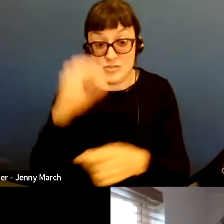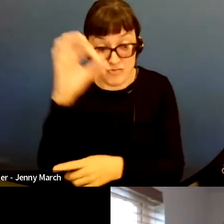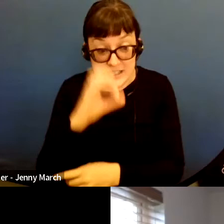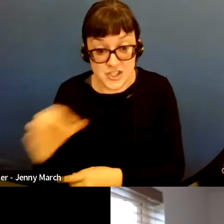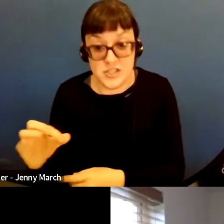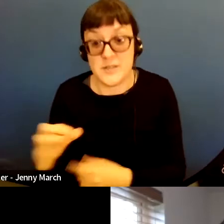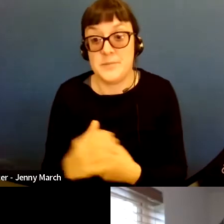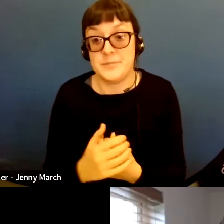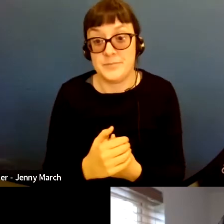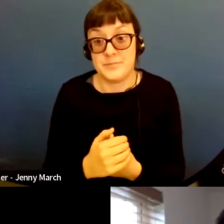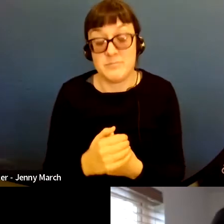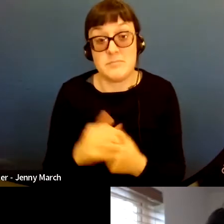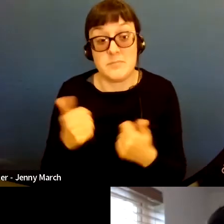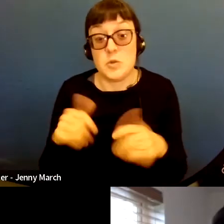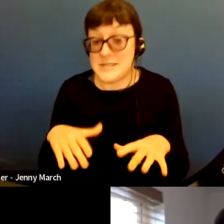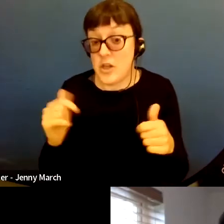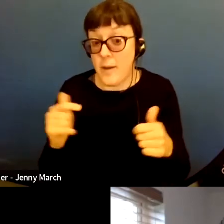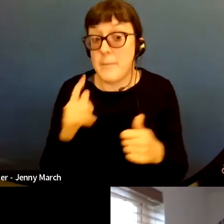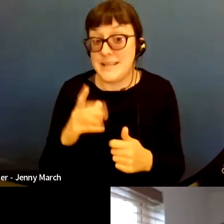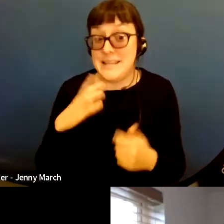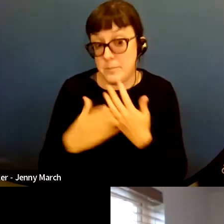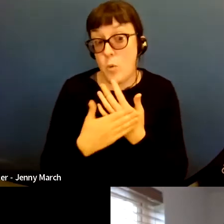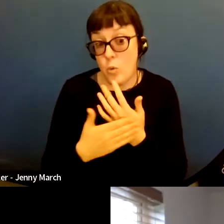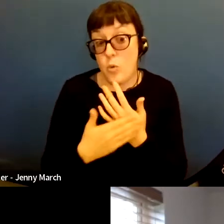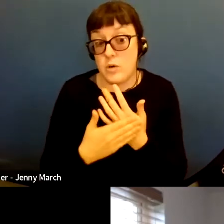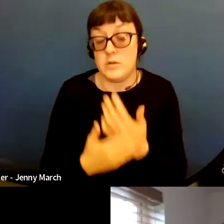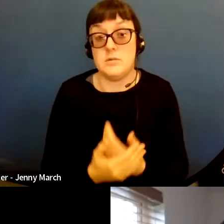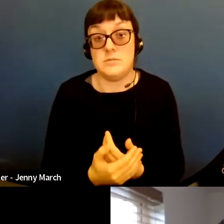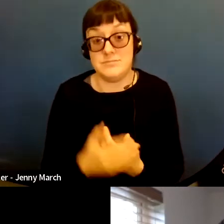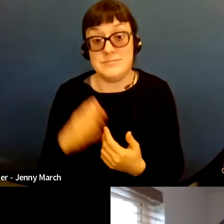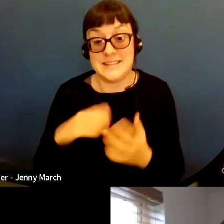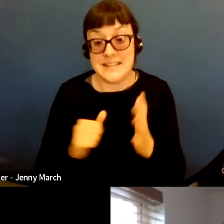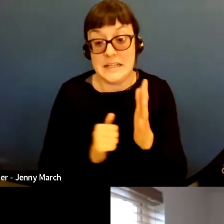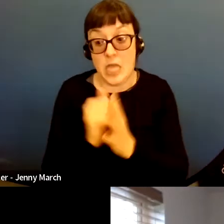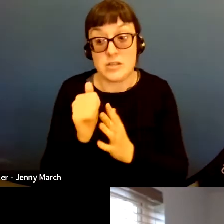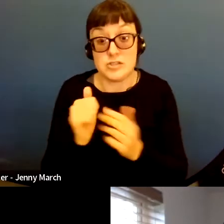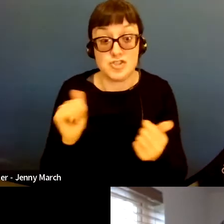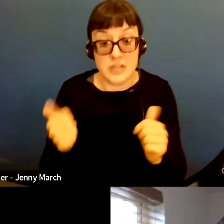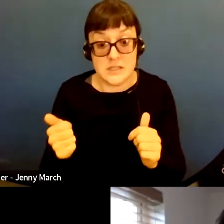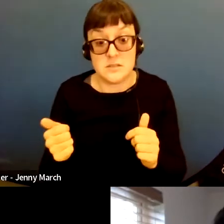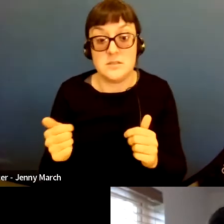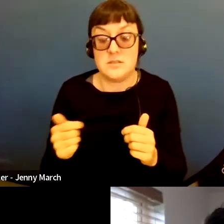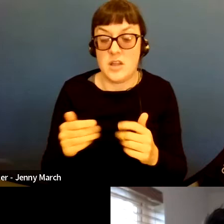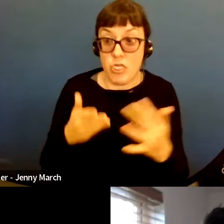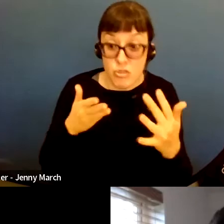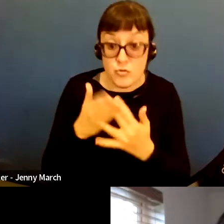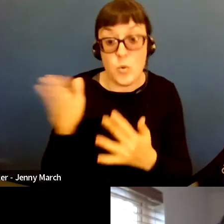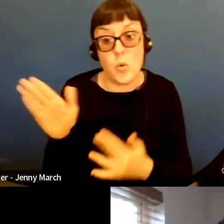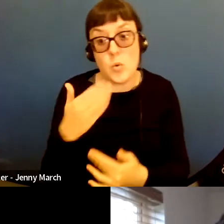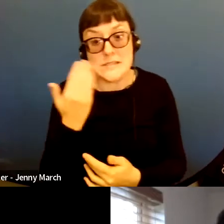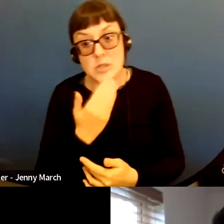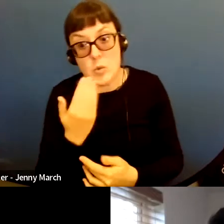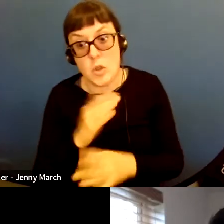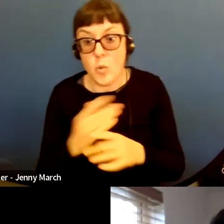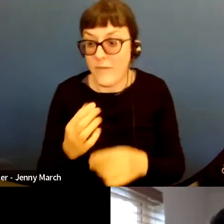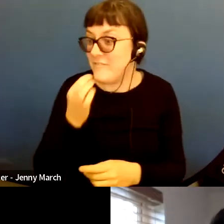tech innovation hubs, it's a good start, but we have to go further than that. There needs to be a cultural shift that is uniform across all schools and not by chance in a